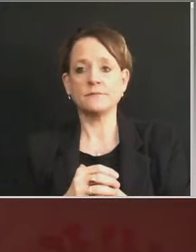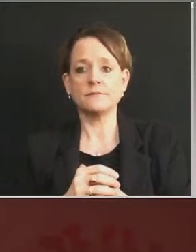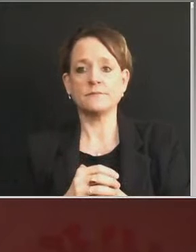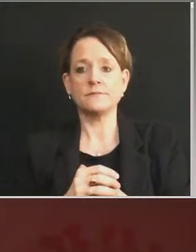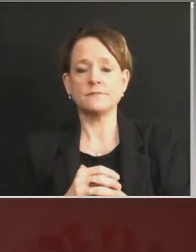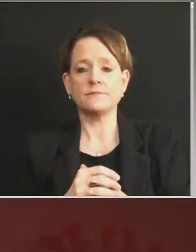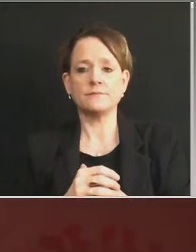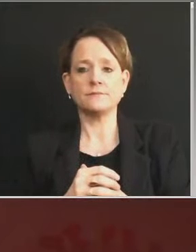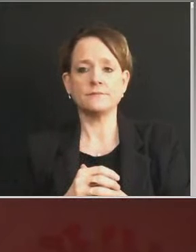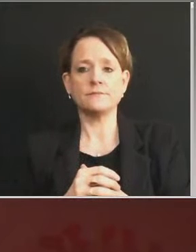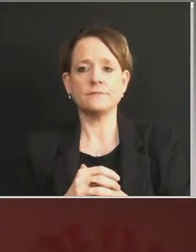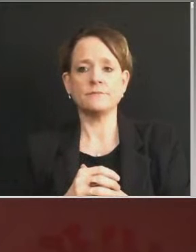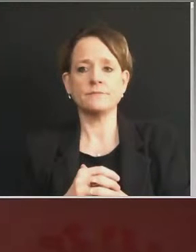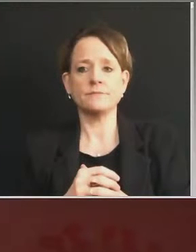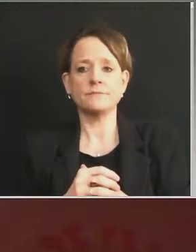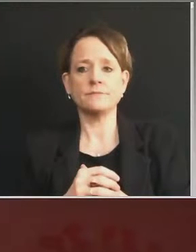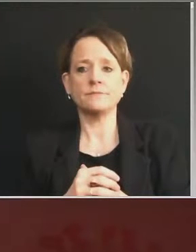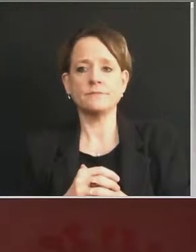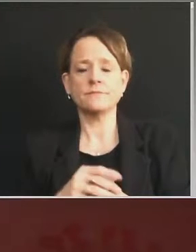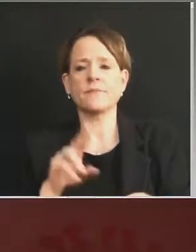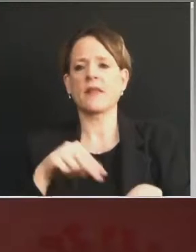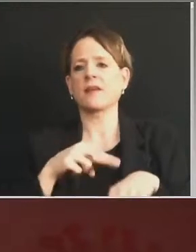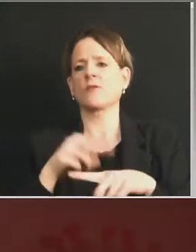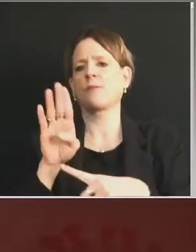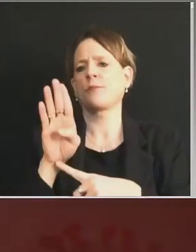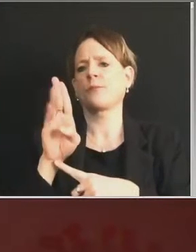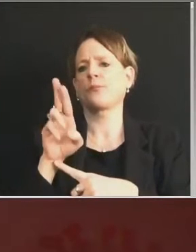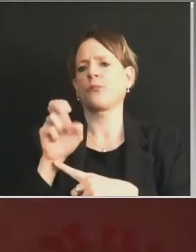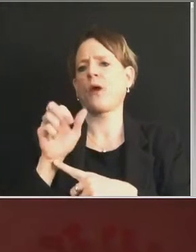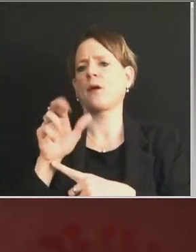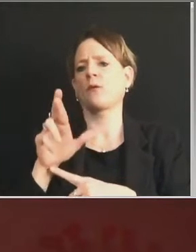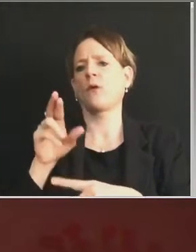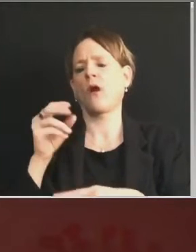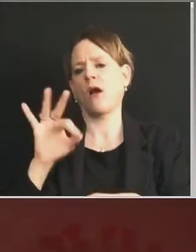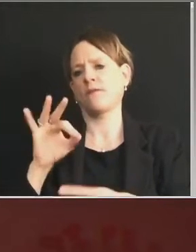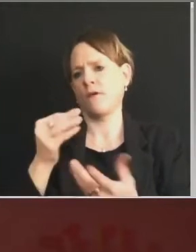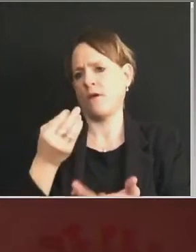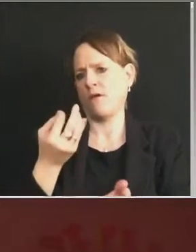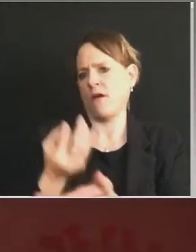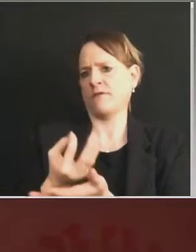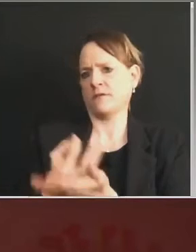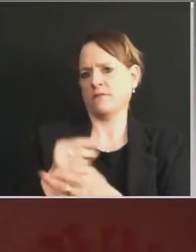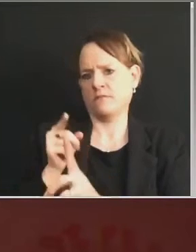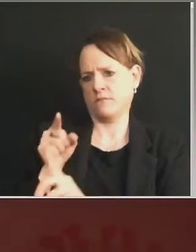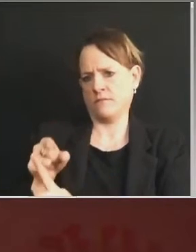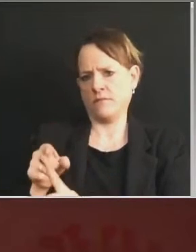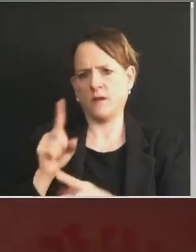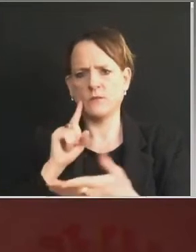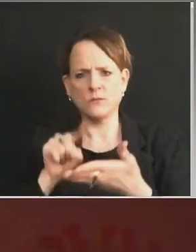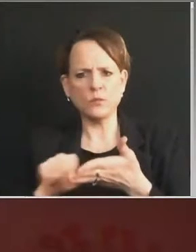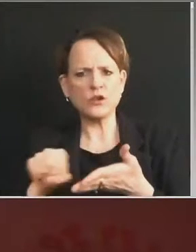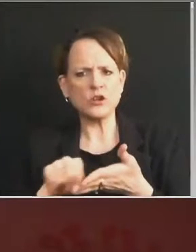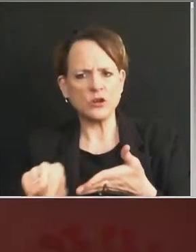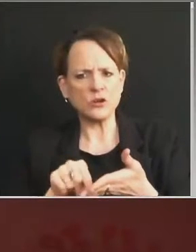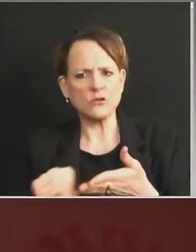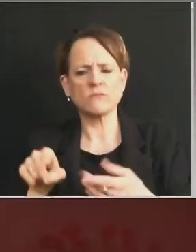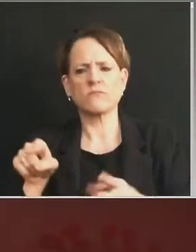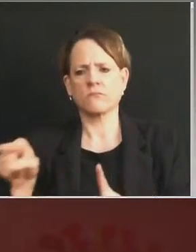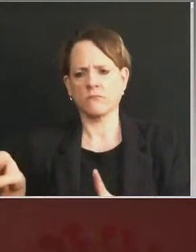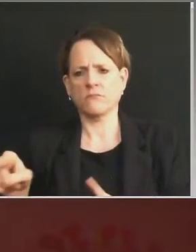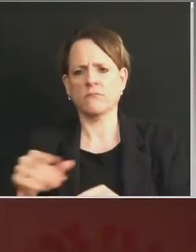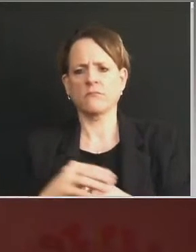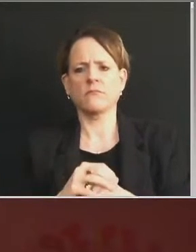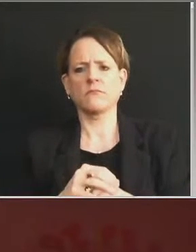of Economic Research looked at Wisconsin's April election and found a